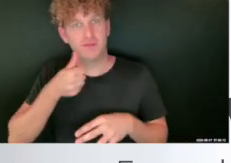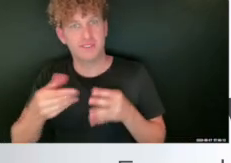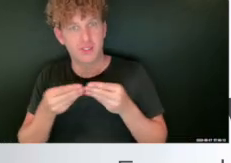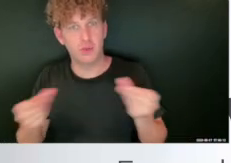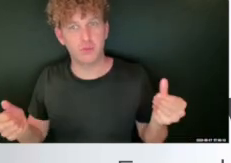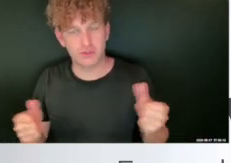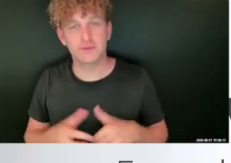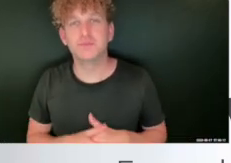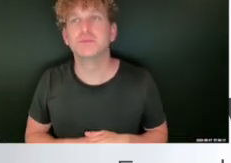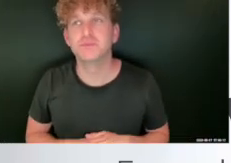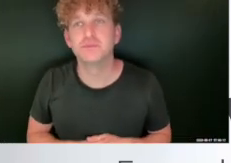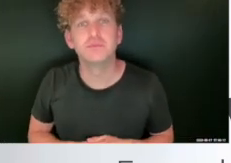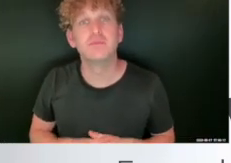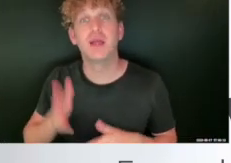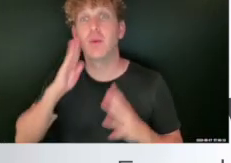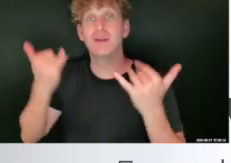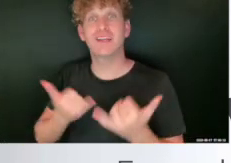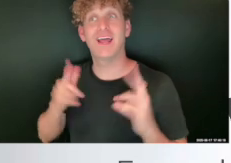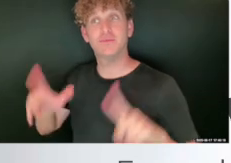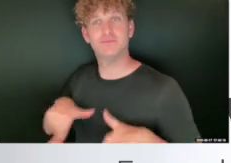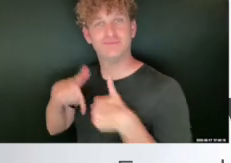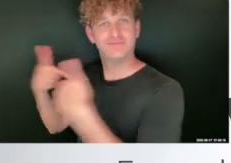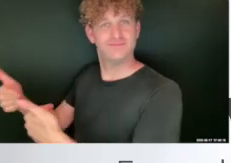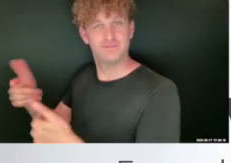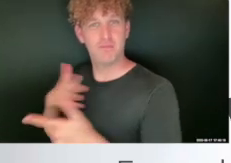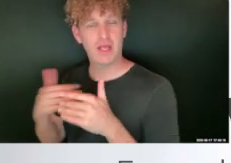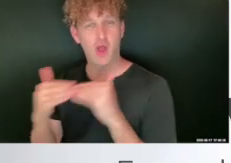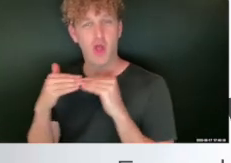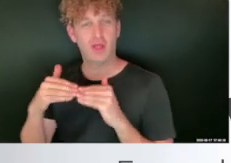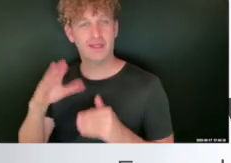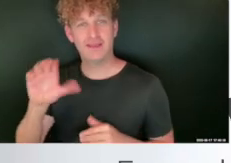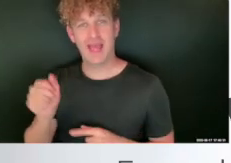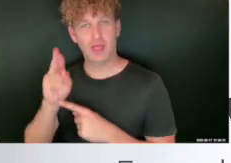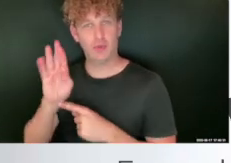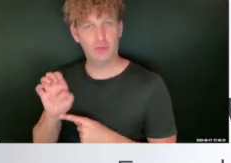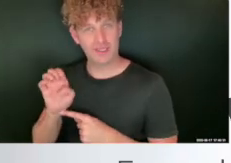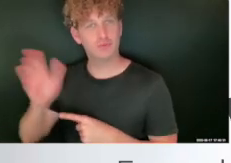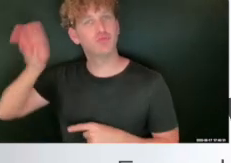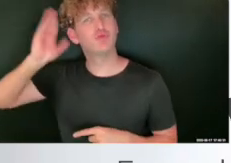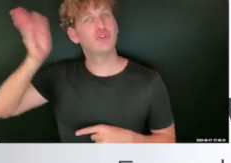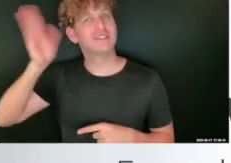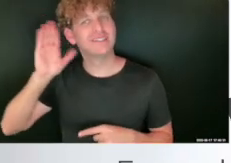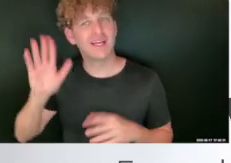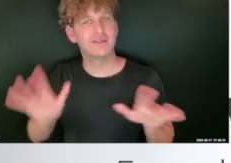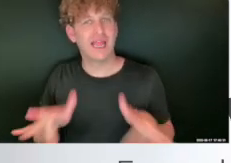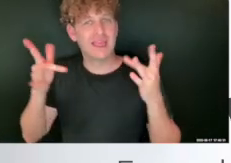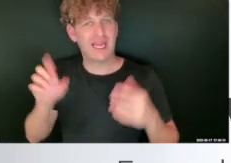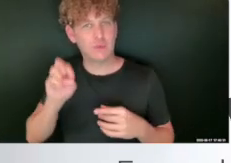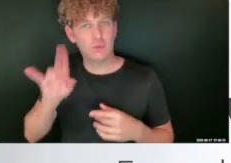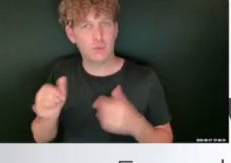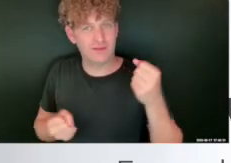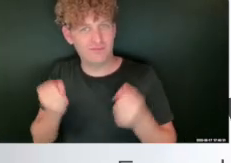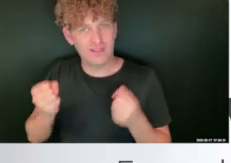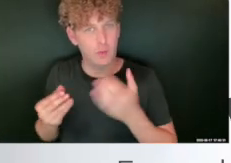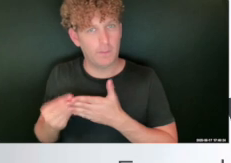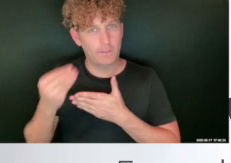capped interest rate loan of 8% and provides incentives towards charging solutions. The Drive Clean Assistance